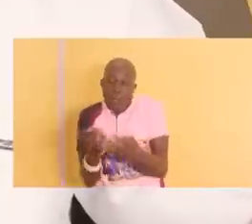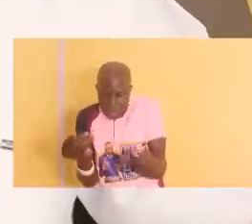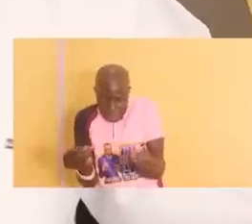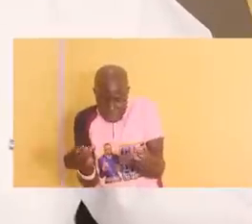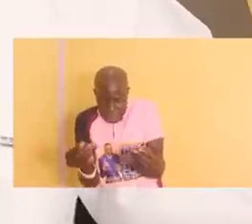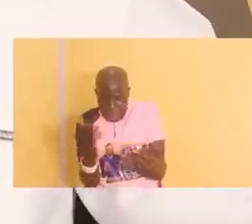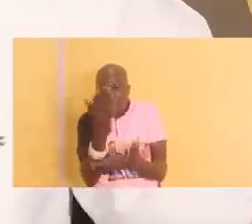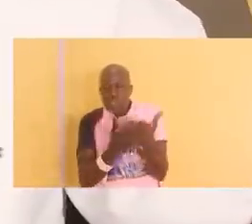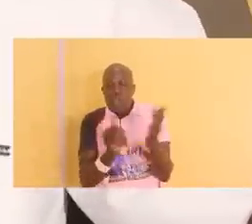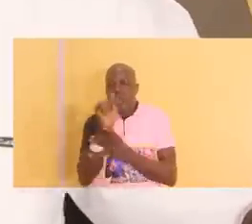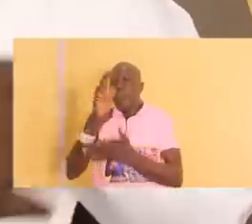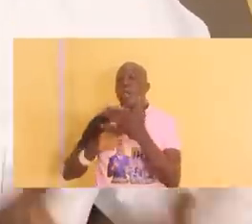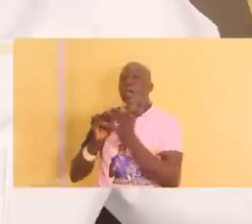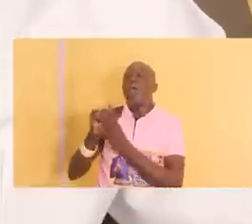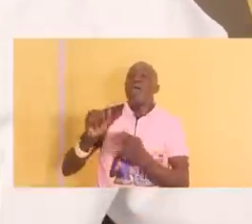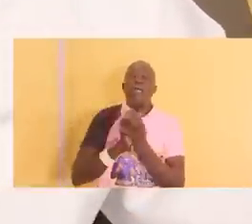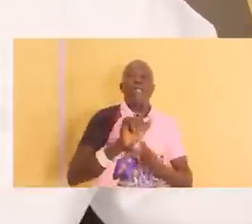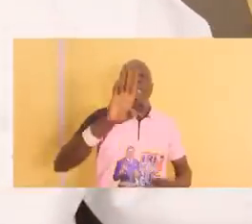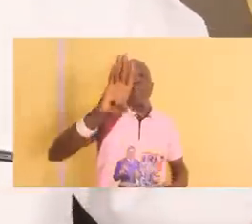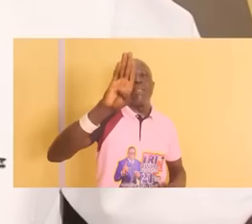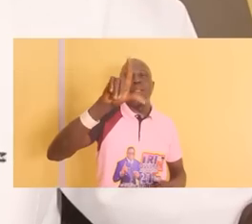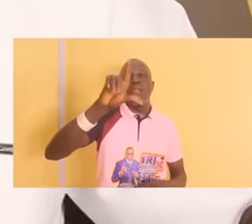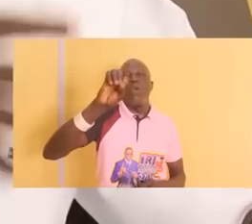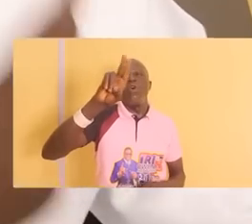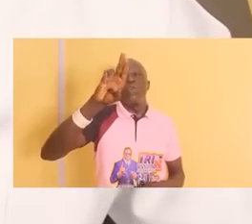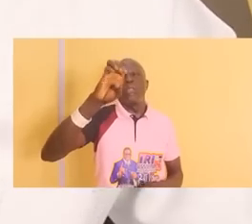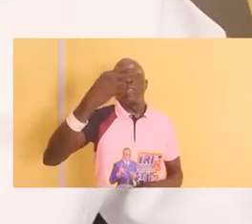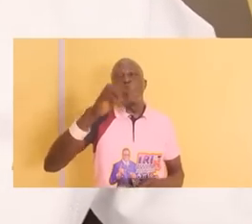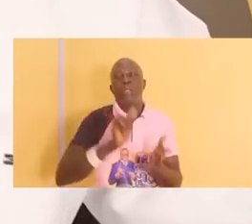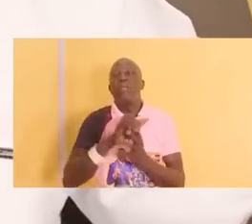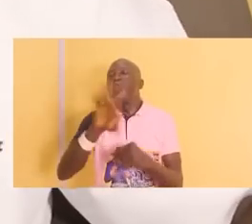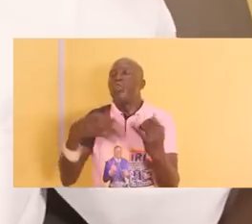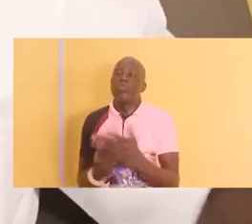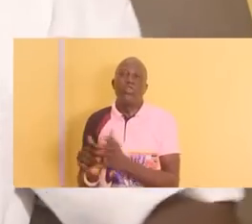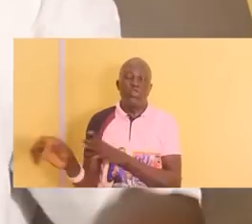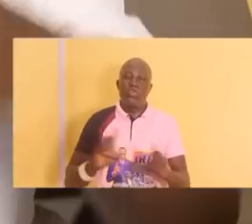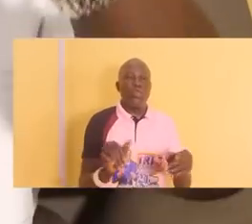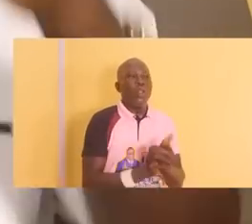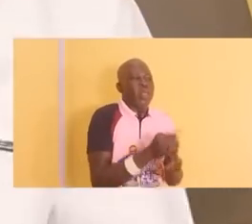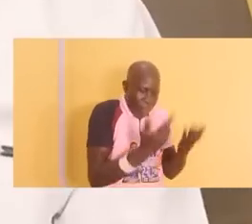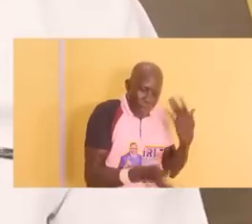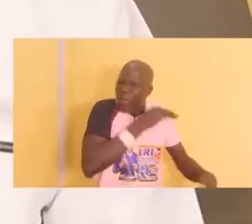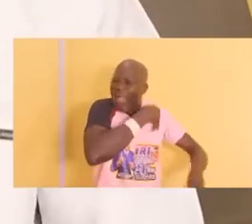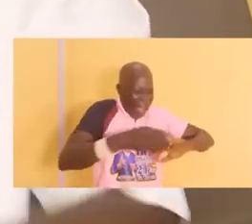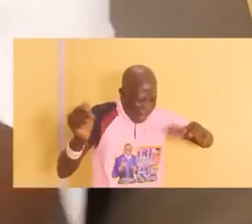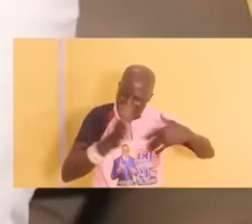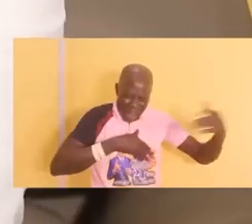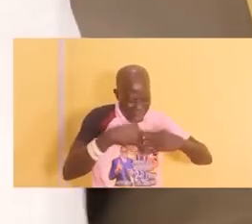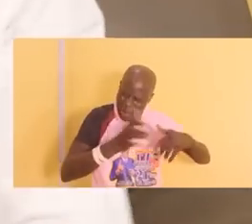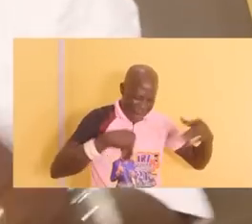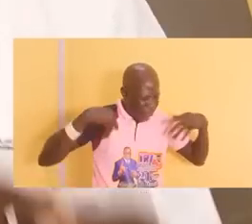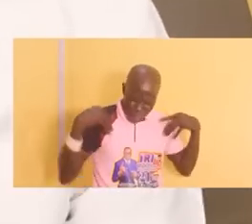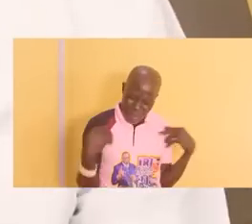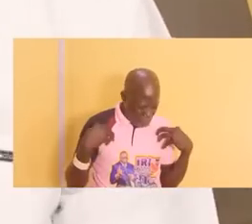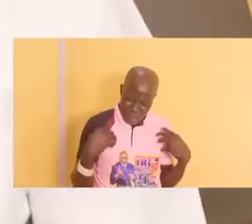coming. Some people say I want a block. They can buy block. Who say to offer cement? There's nothing you want to do that you cannot. Oba mo lagbara block. Even you can to